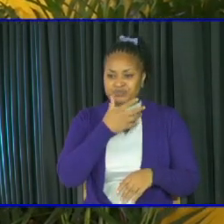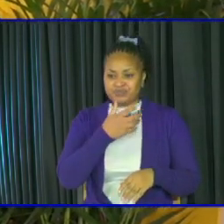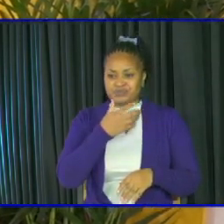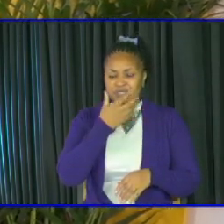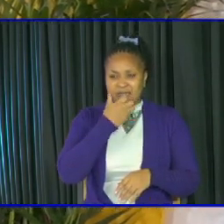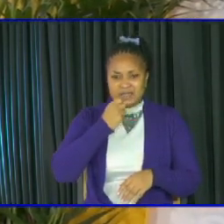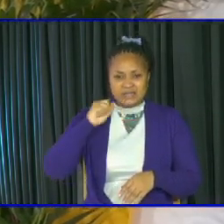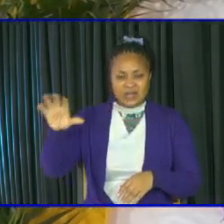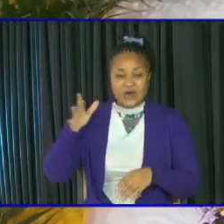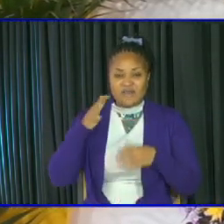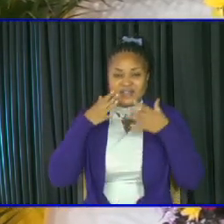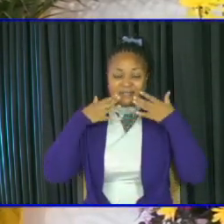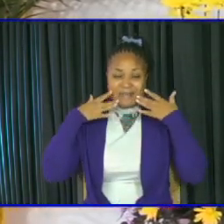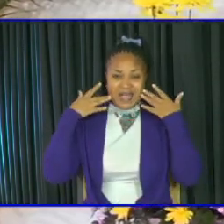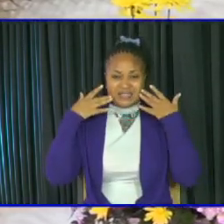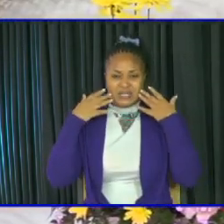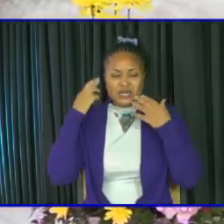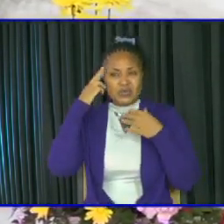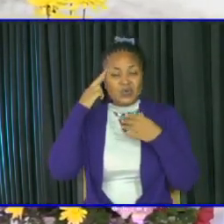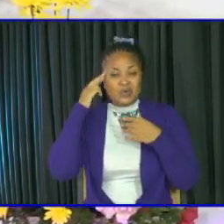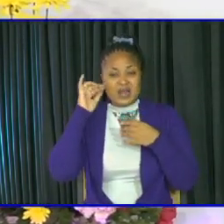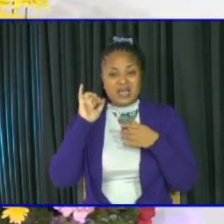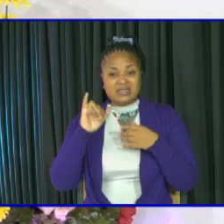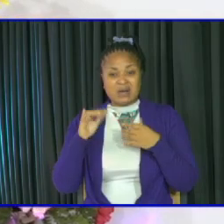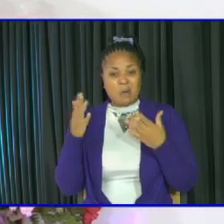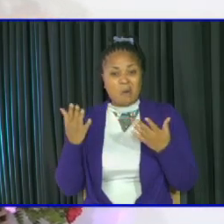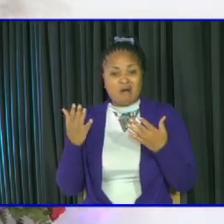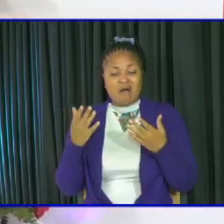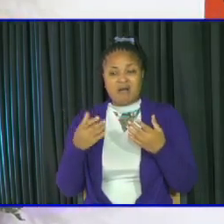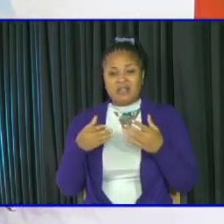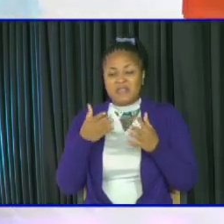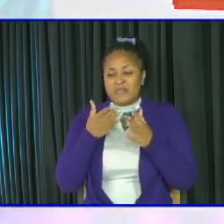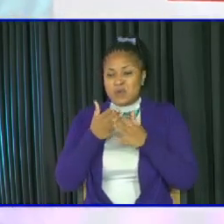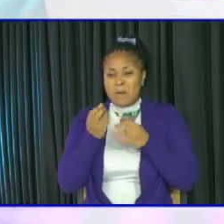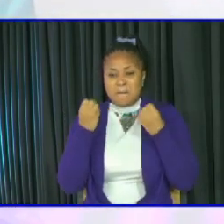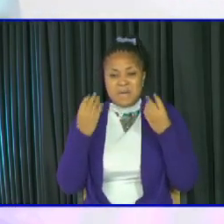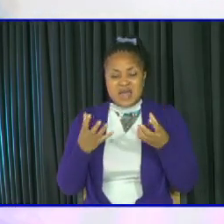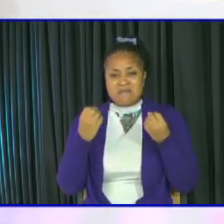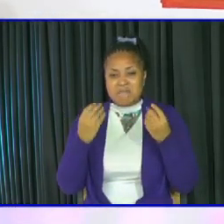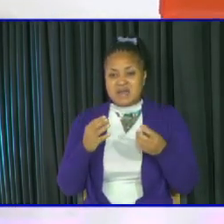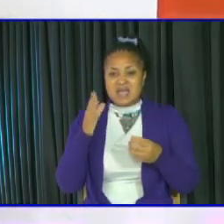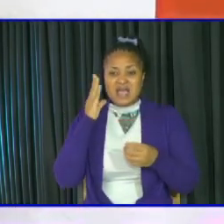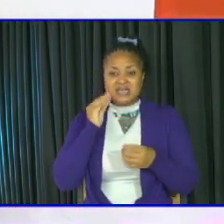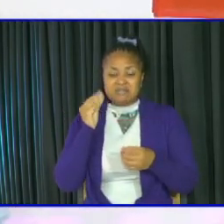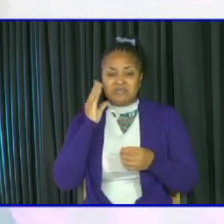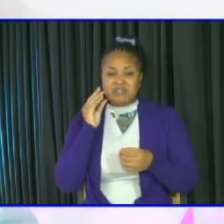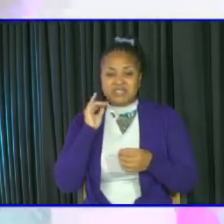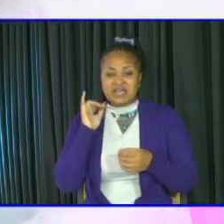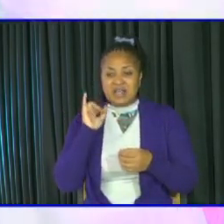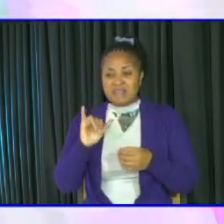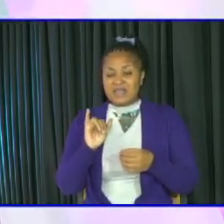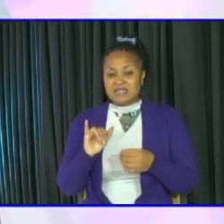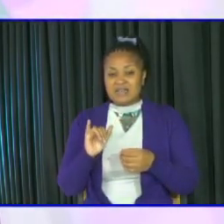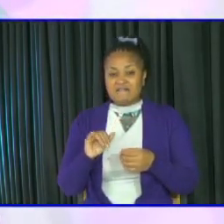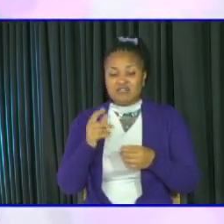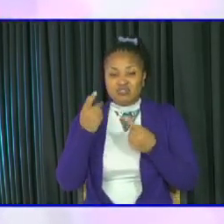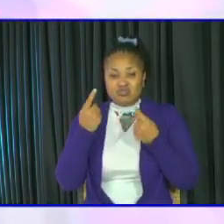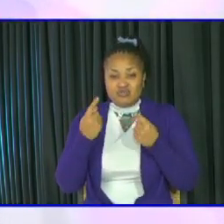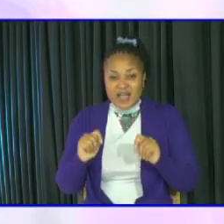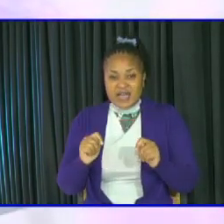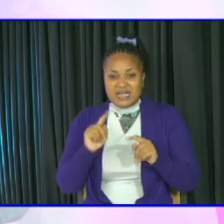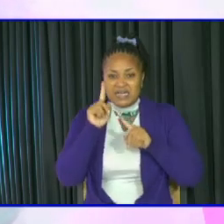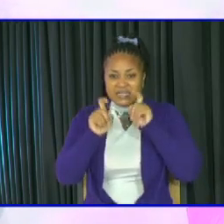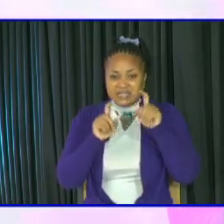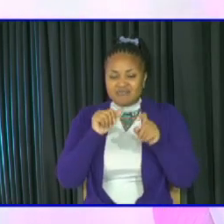faces, you would realize that they have been through great experiences that has tried and tested not only